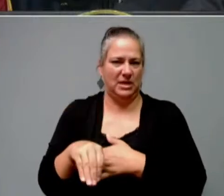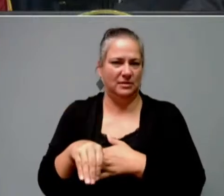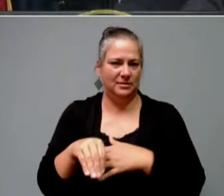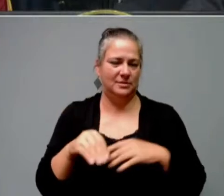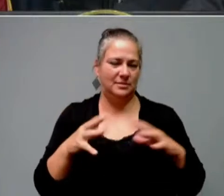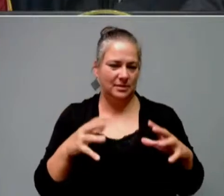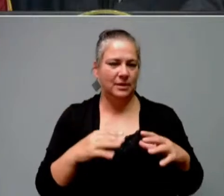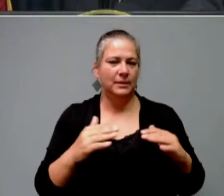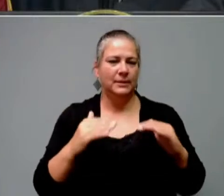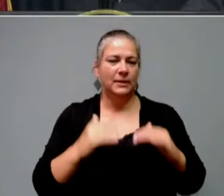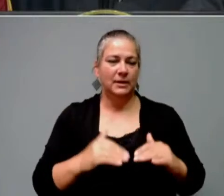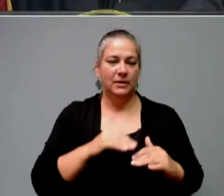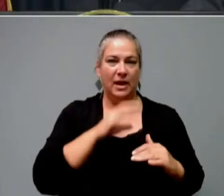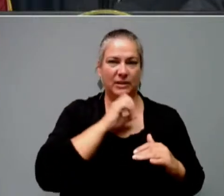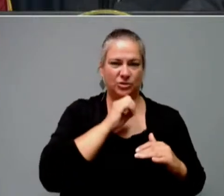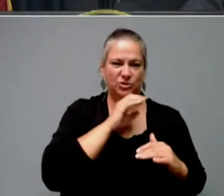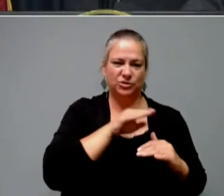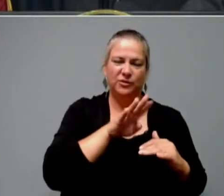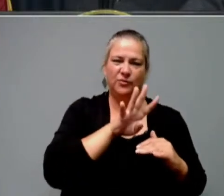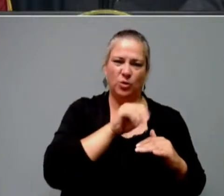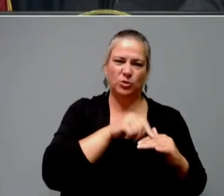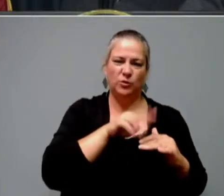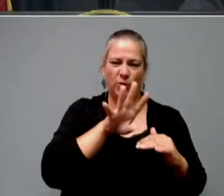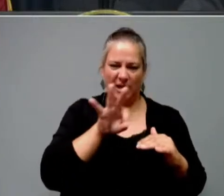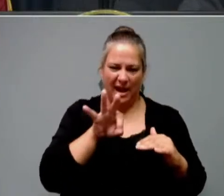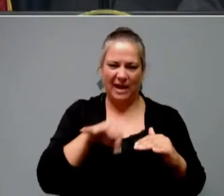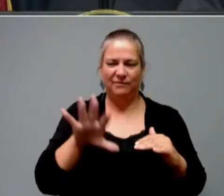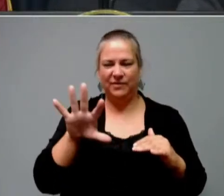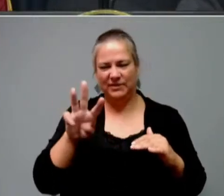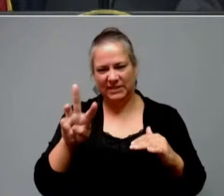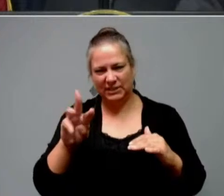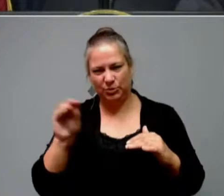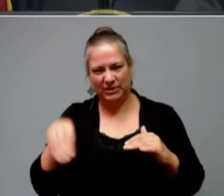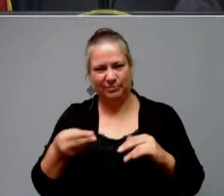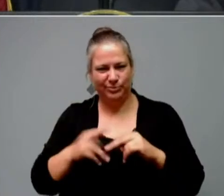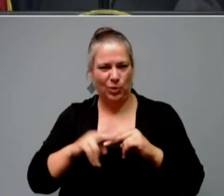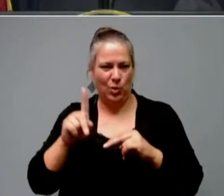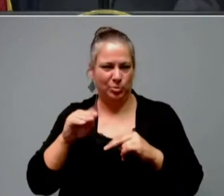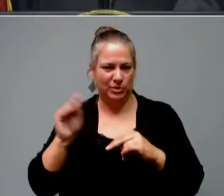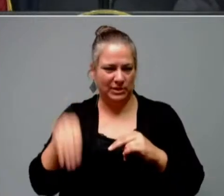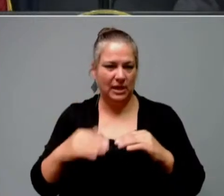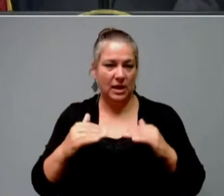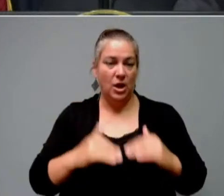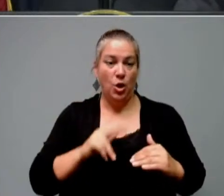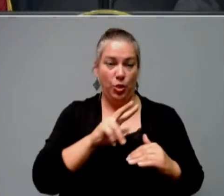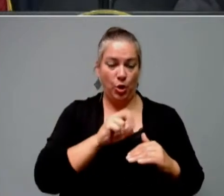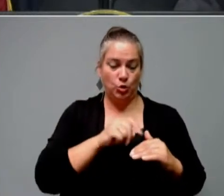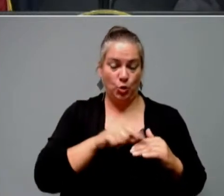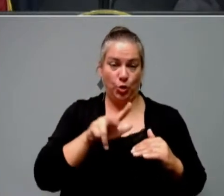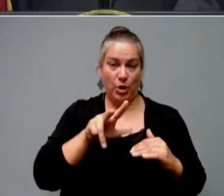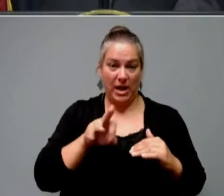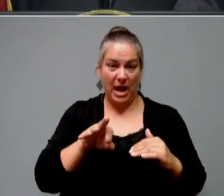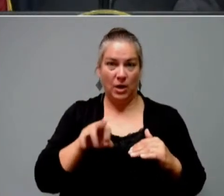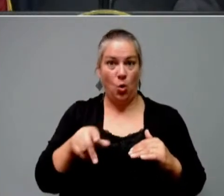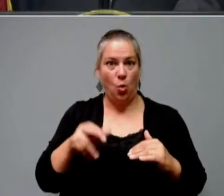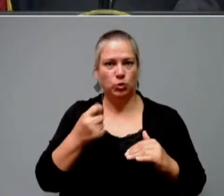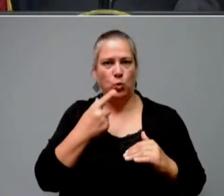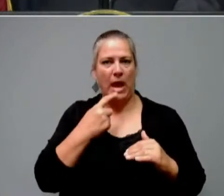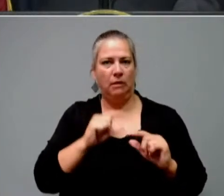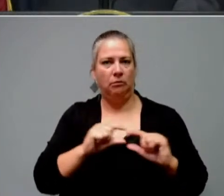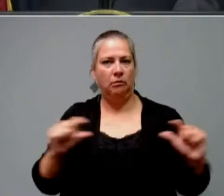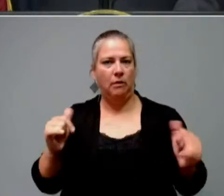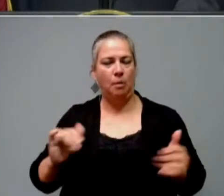point. And then 30 to 39, up 2 percentage points. This one moved from red to yellow. Now with the Delta